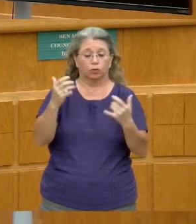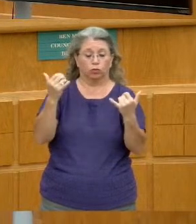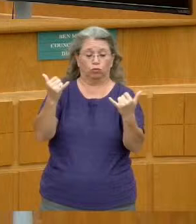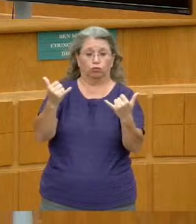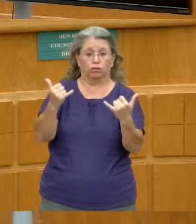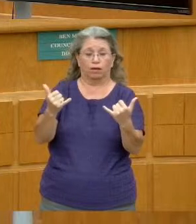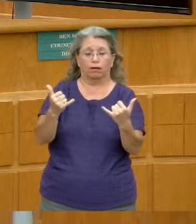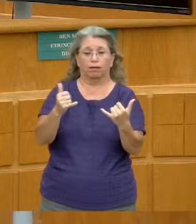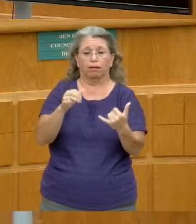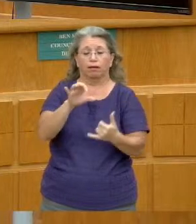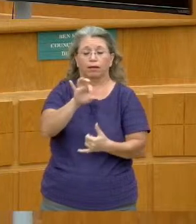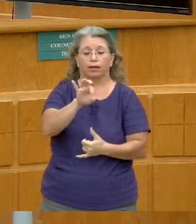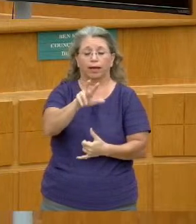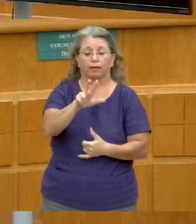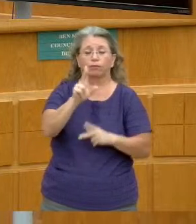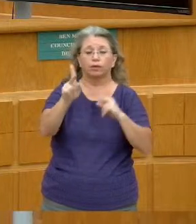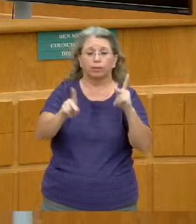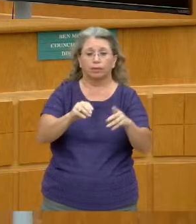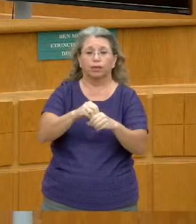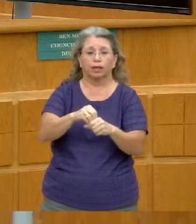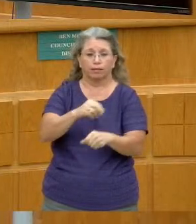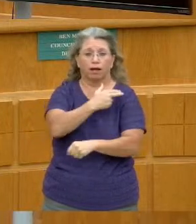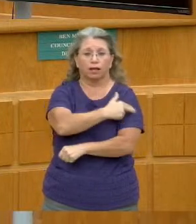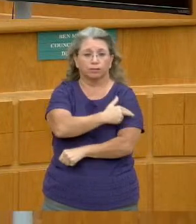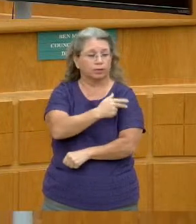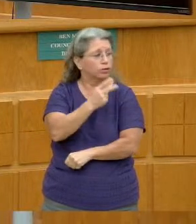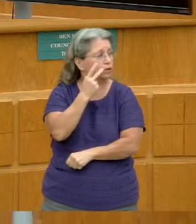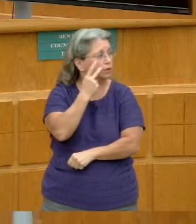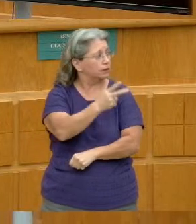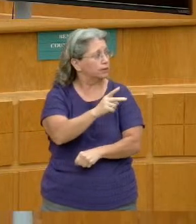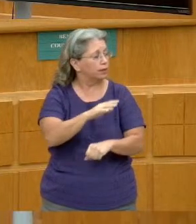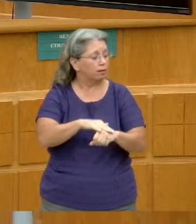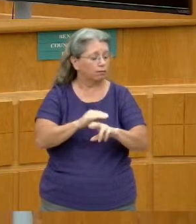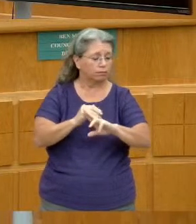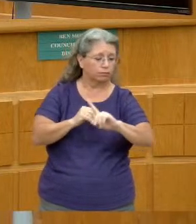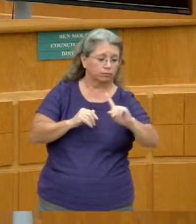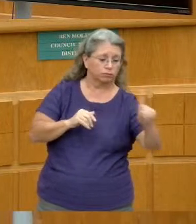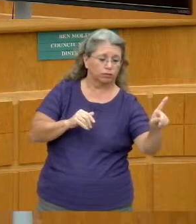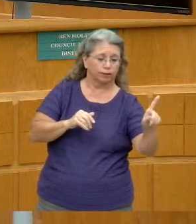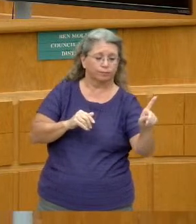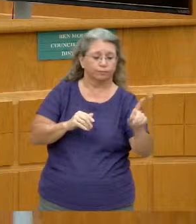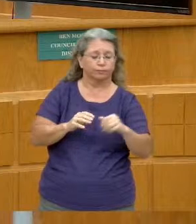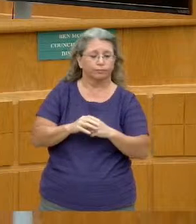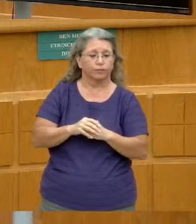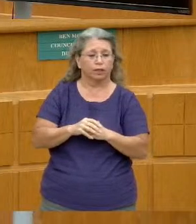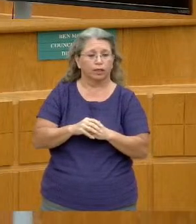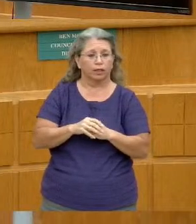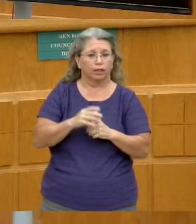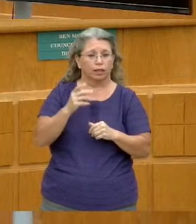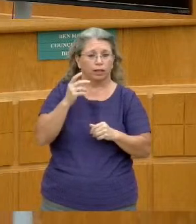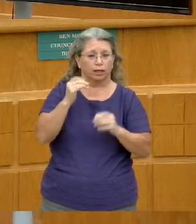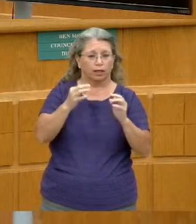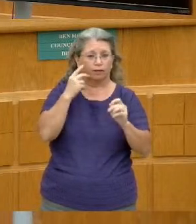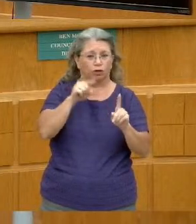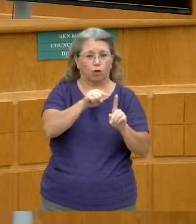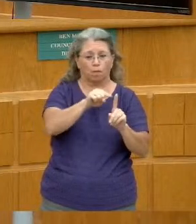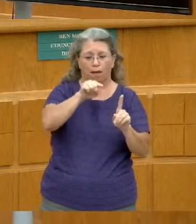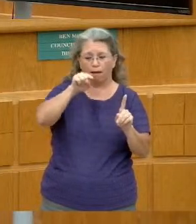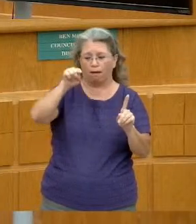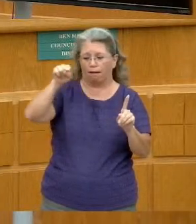there's 93 people in the hospital, you can see in the far right. And if we look back 7 days when there was 26,